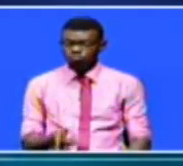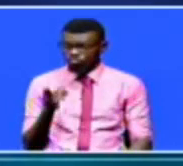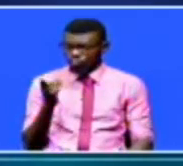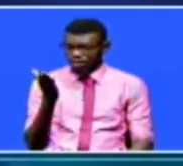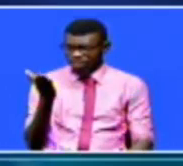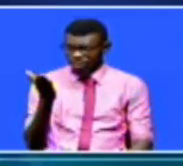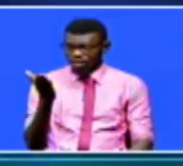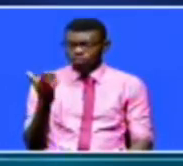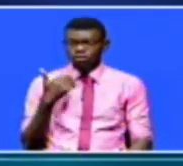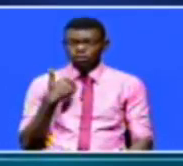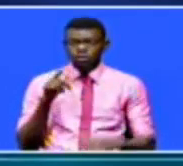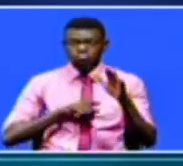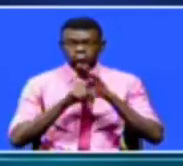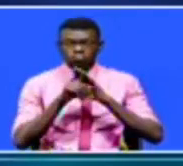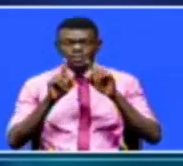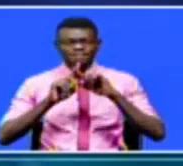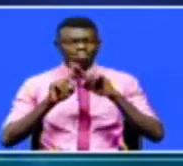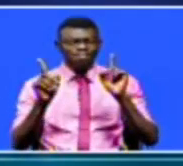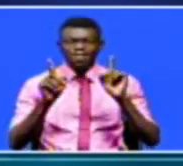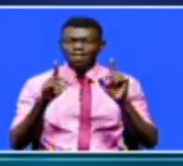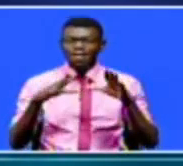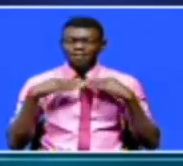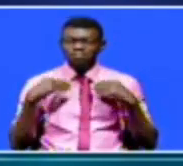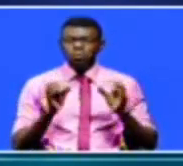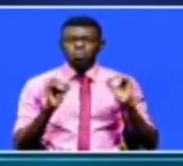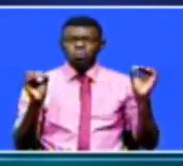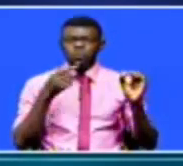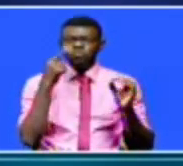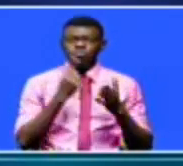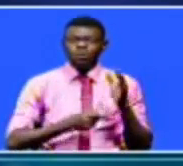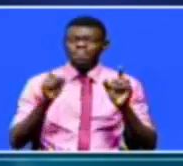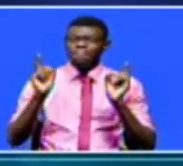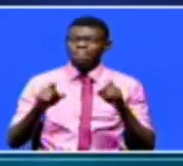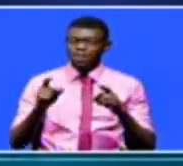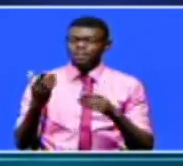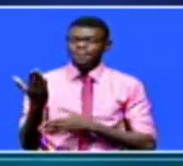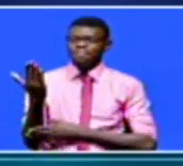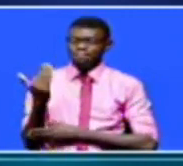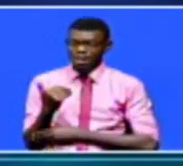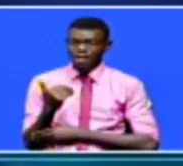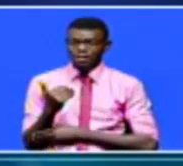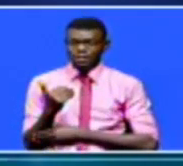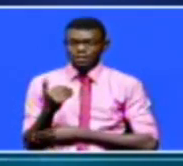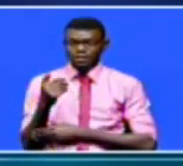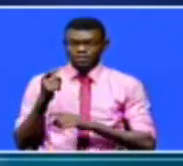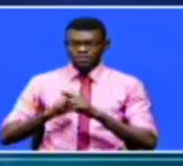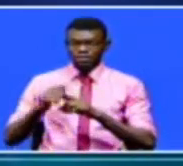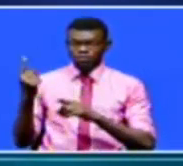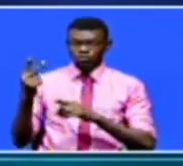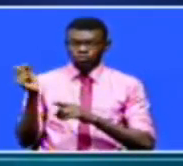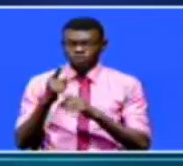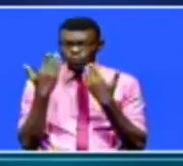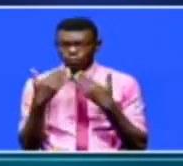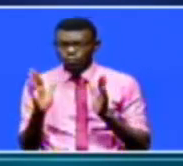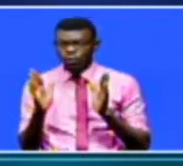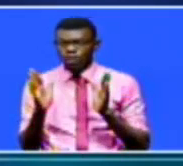Whereby I went, but then they turned me down and said I have to go back after 2 months, that is now this month. Did they give you a reason